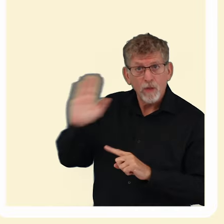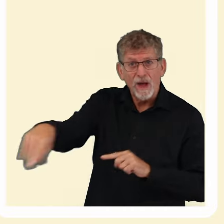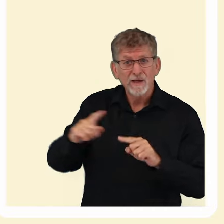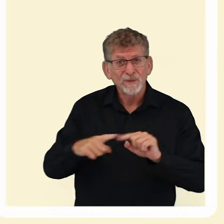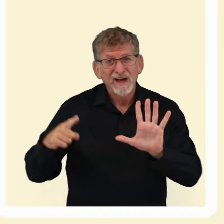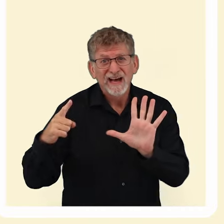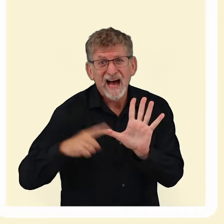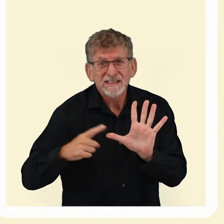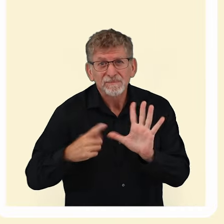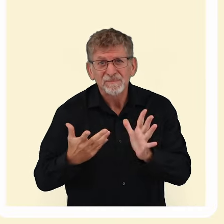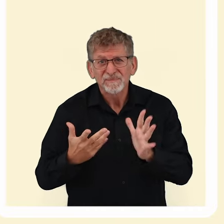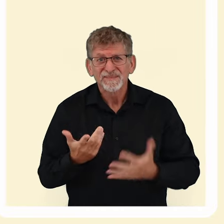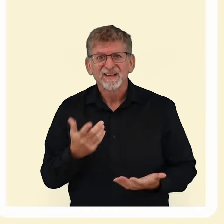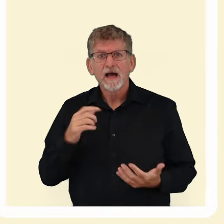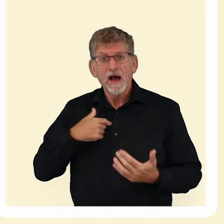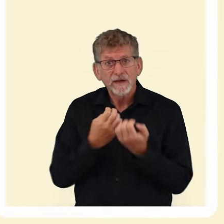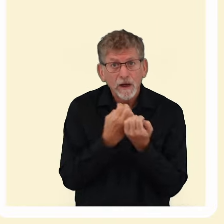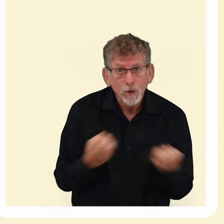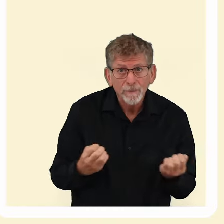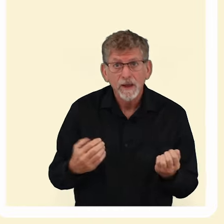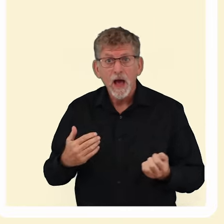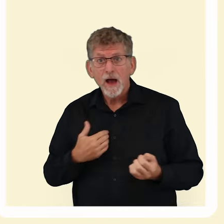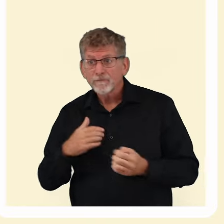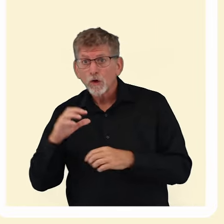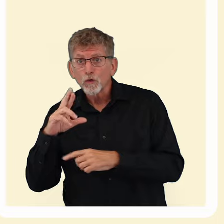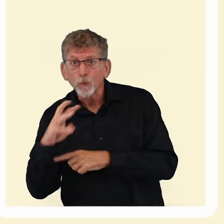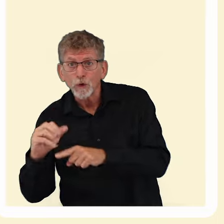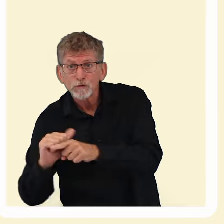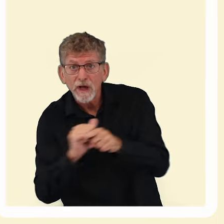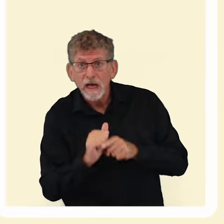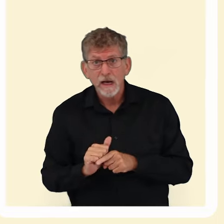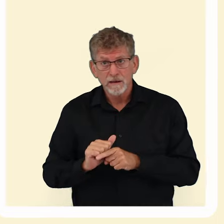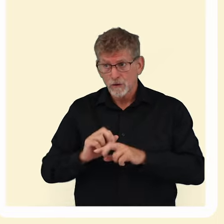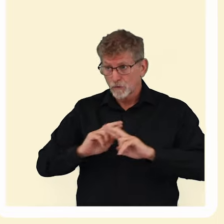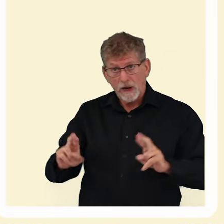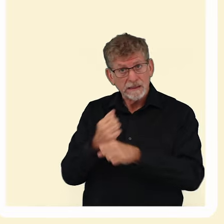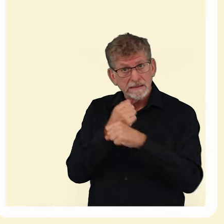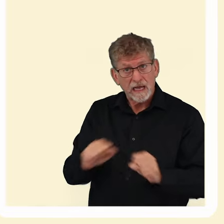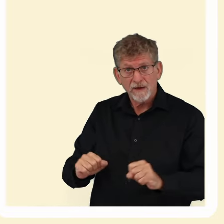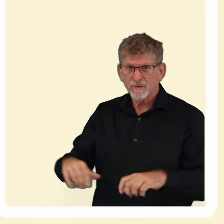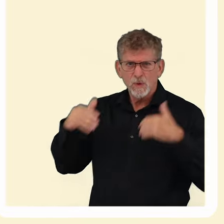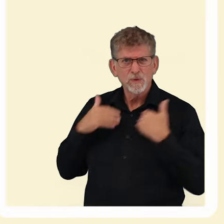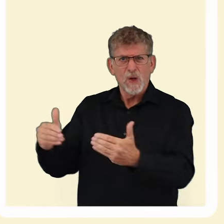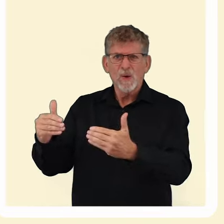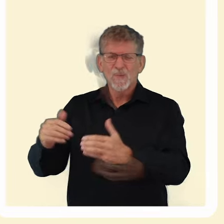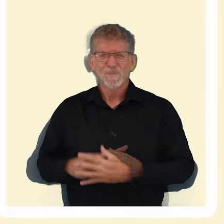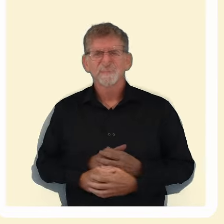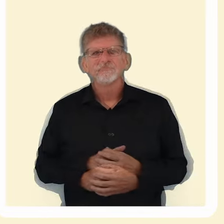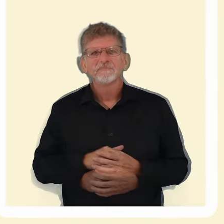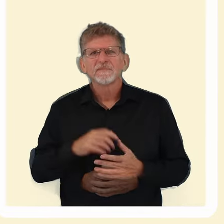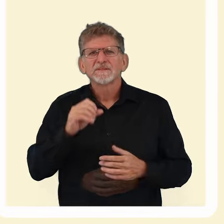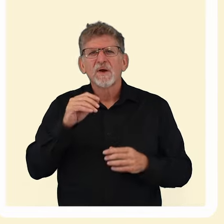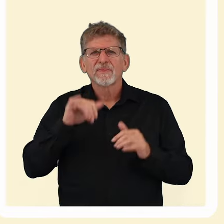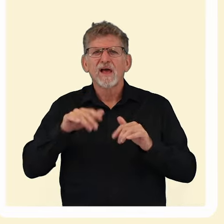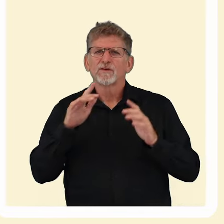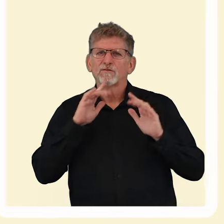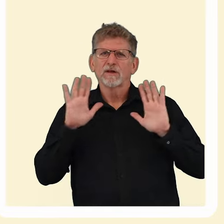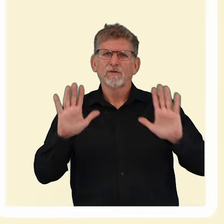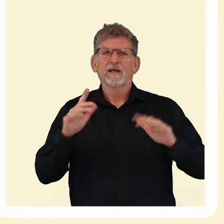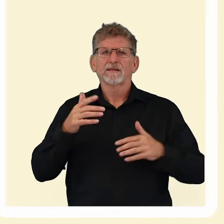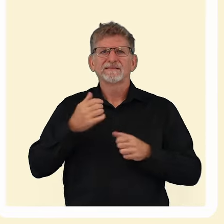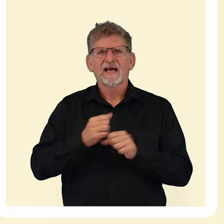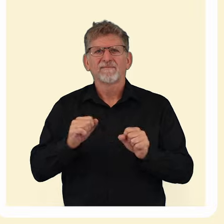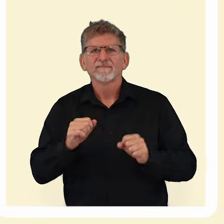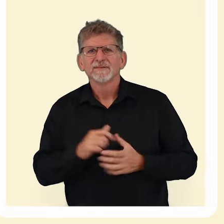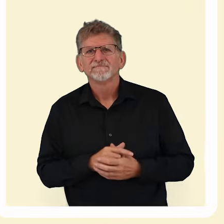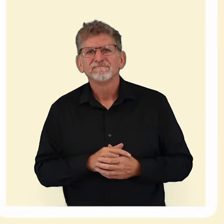crews trained, and we're ready to go in a safe way. All right. That's very clear. Thanks, Mario. More questions are available on our website. Just before we